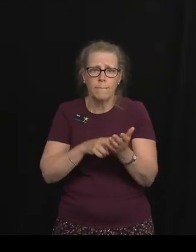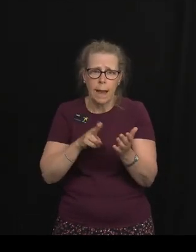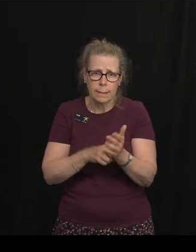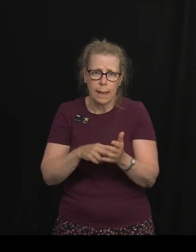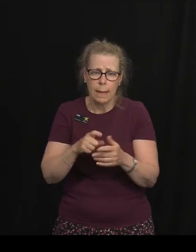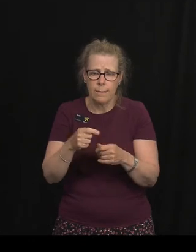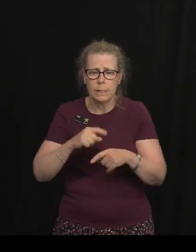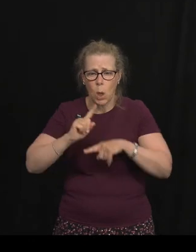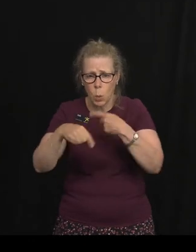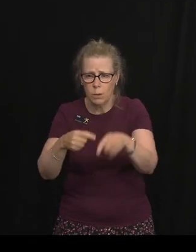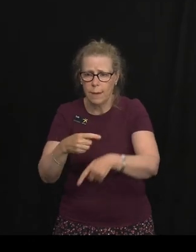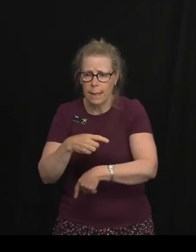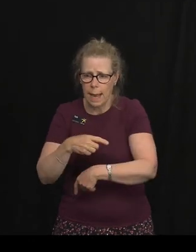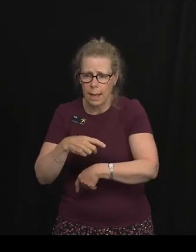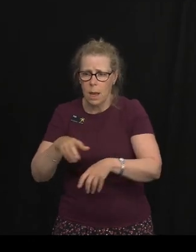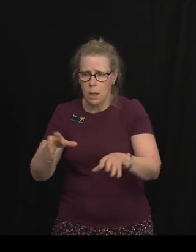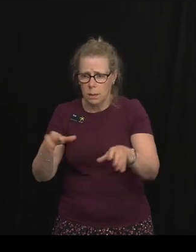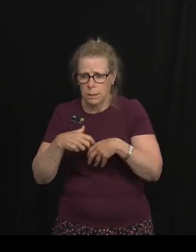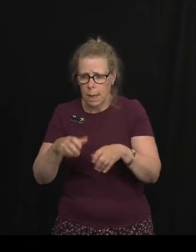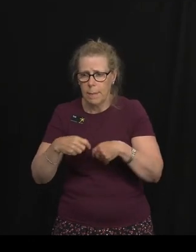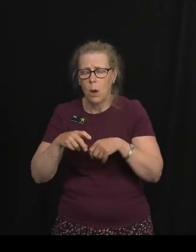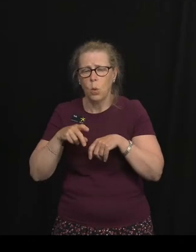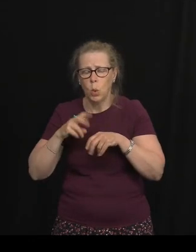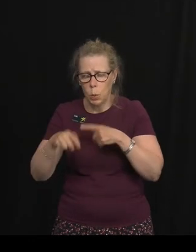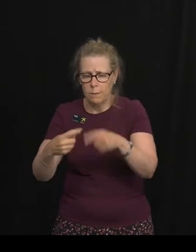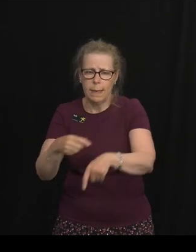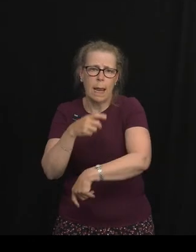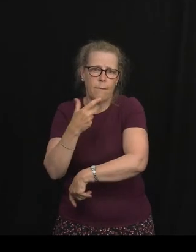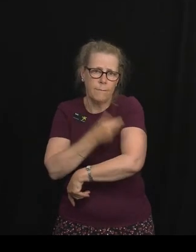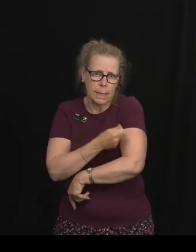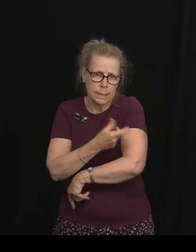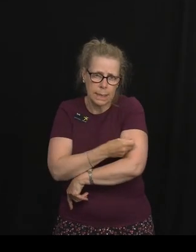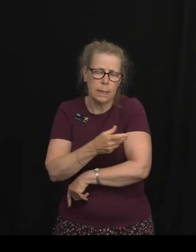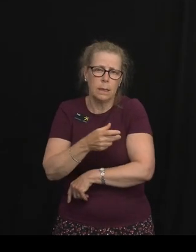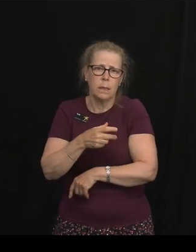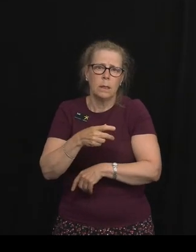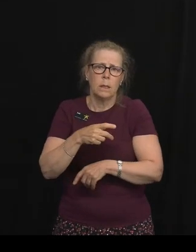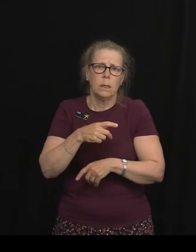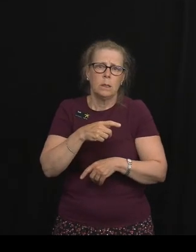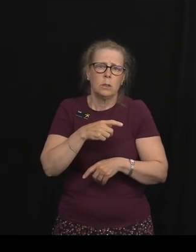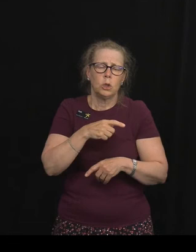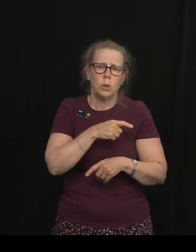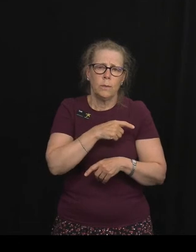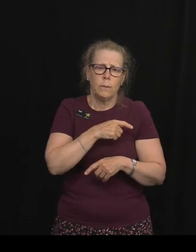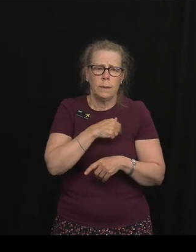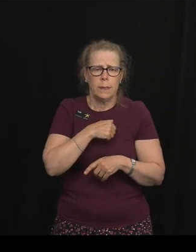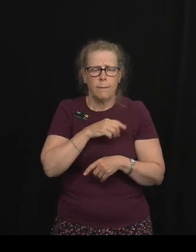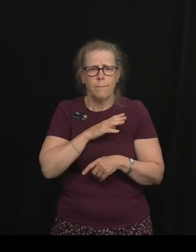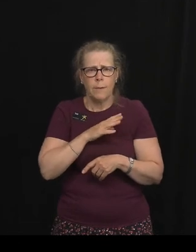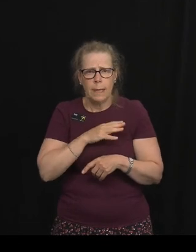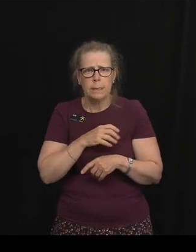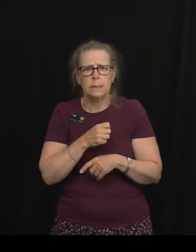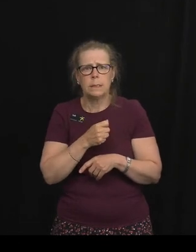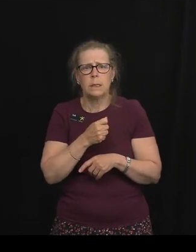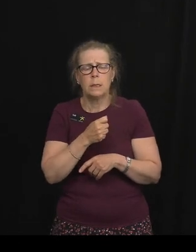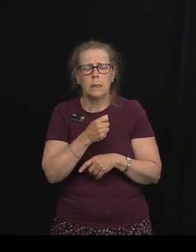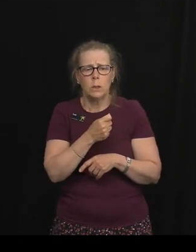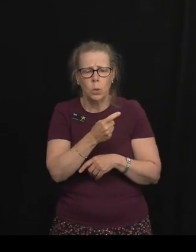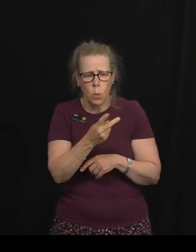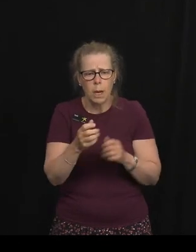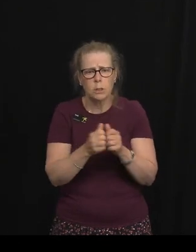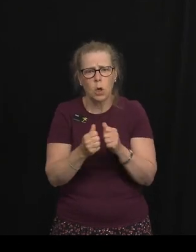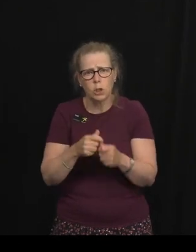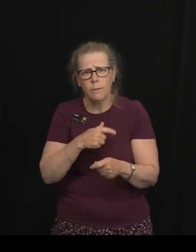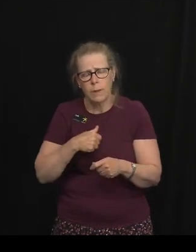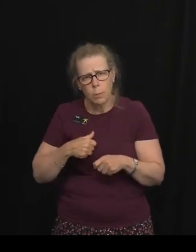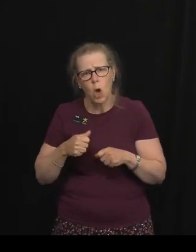and mitigate the impact of the pandemics. So there are such research ethics that we should really stop and consider. Do